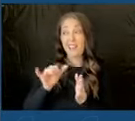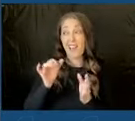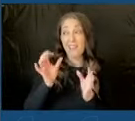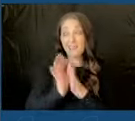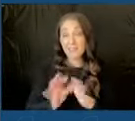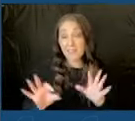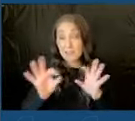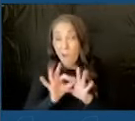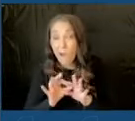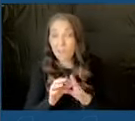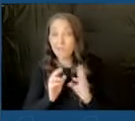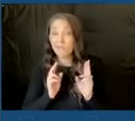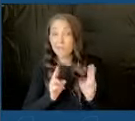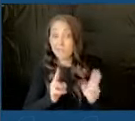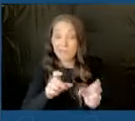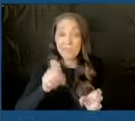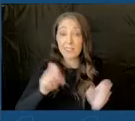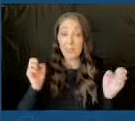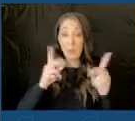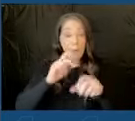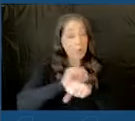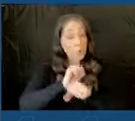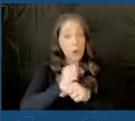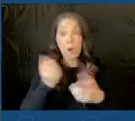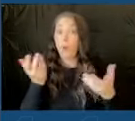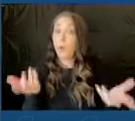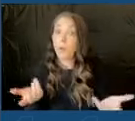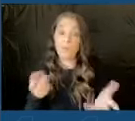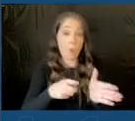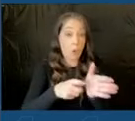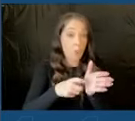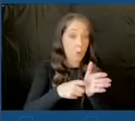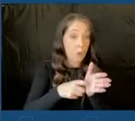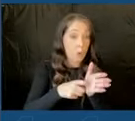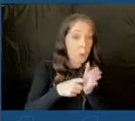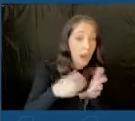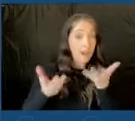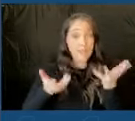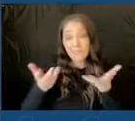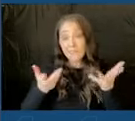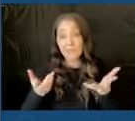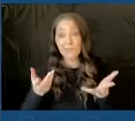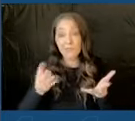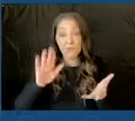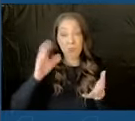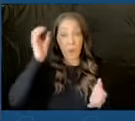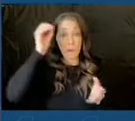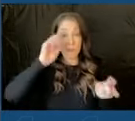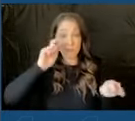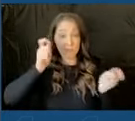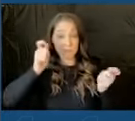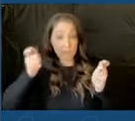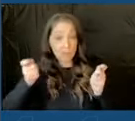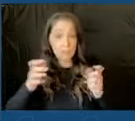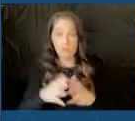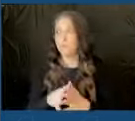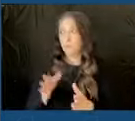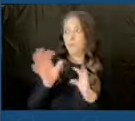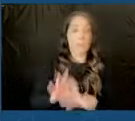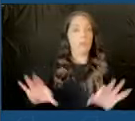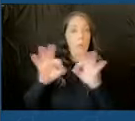of view at this point to get workers back, or are priorities starting to shift from your point of view? I think it's critically important. We need people back